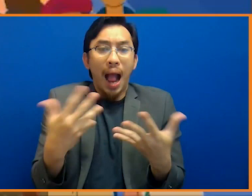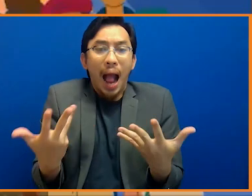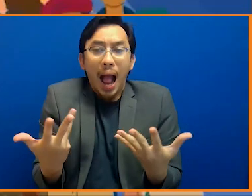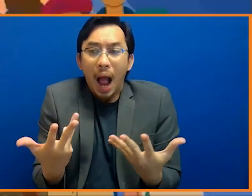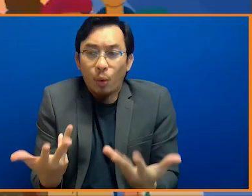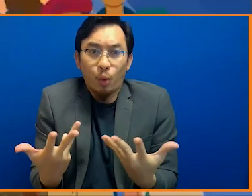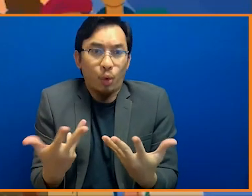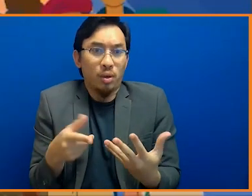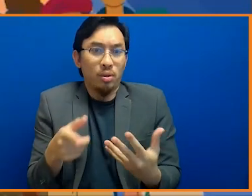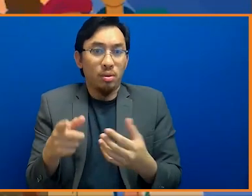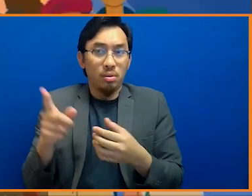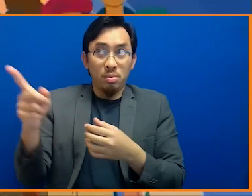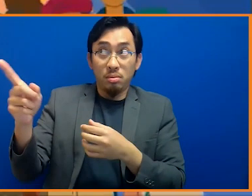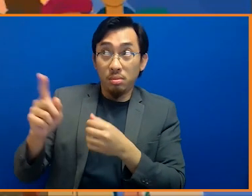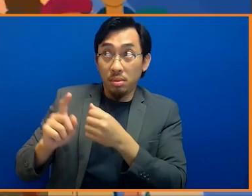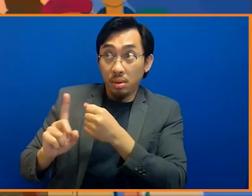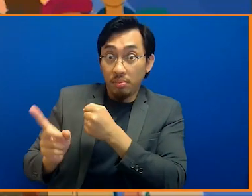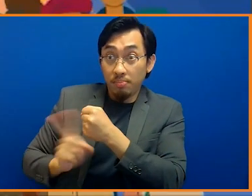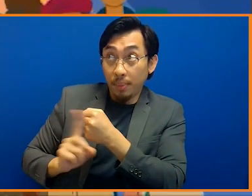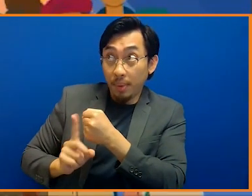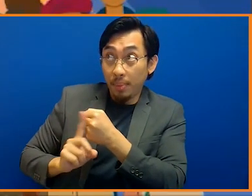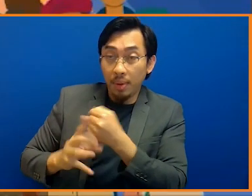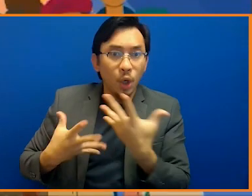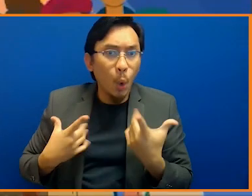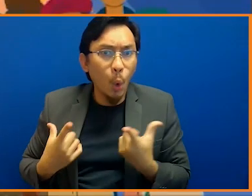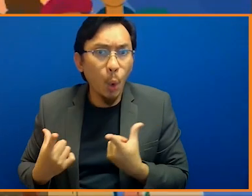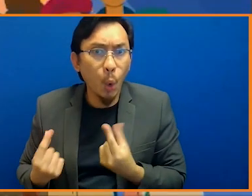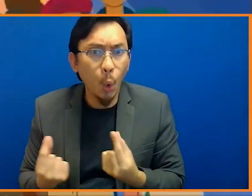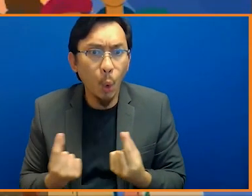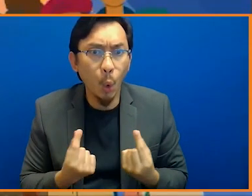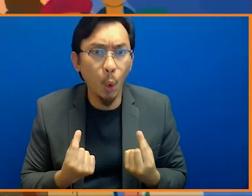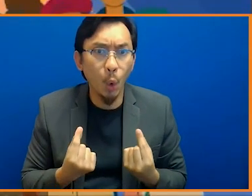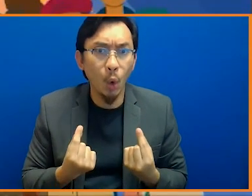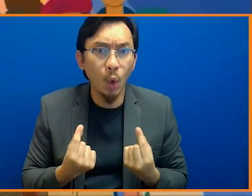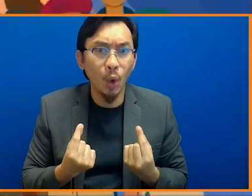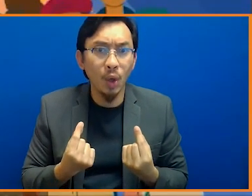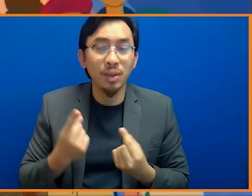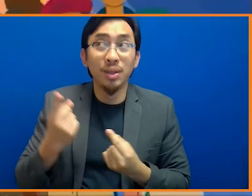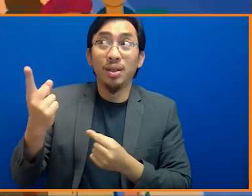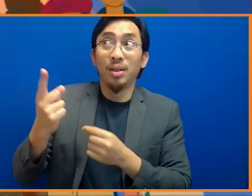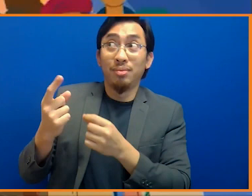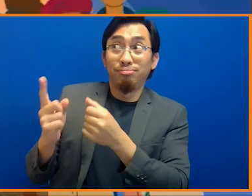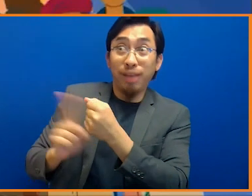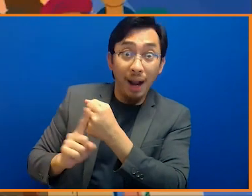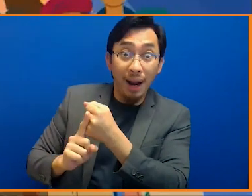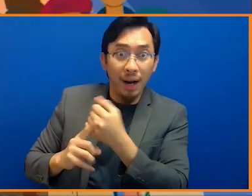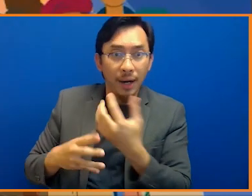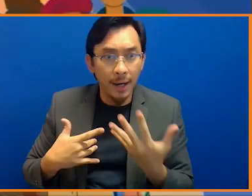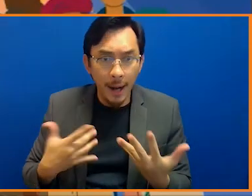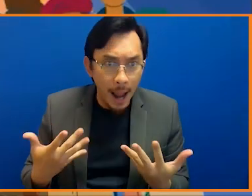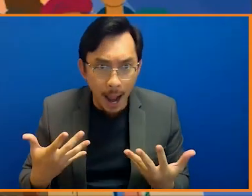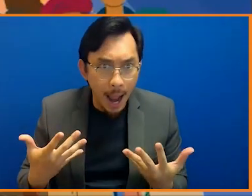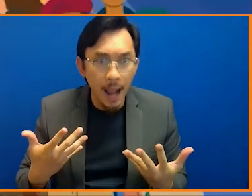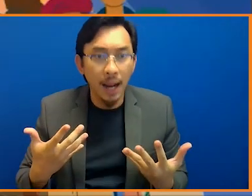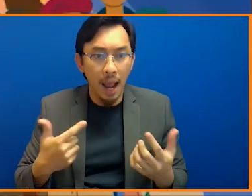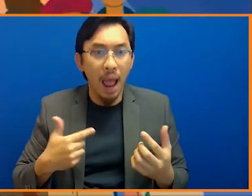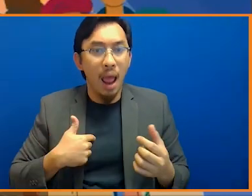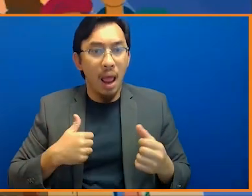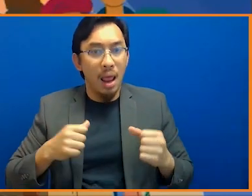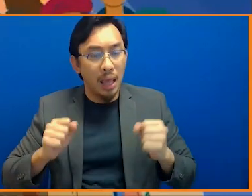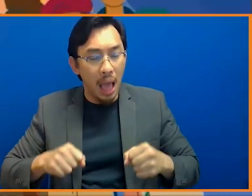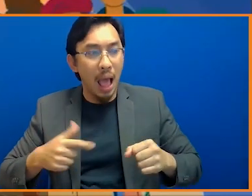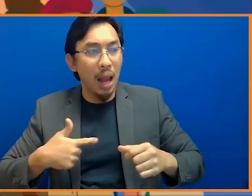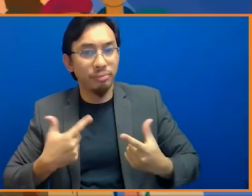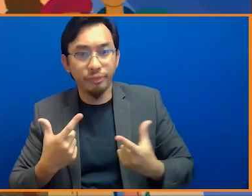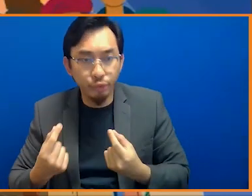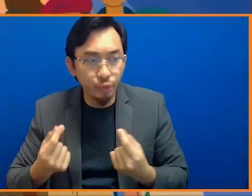respond to tsunami early warning system or any disaster early warning system properly. Well, can be landslide